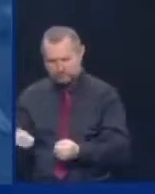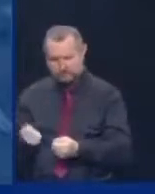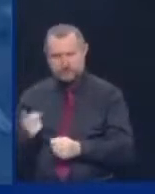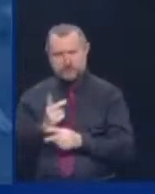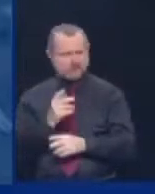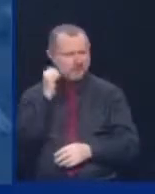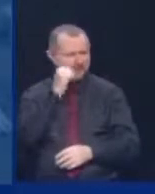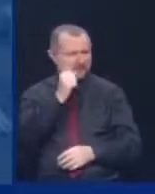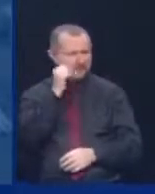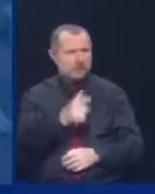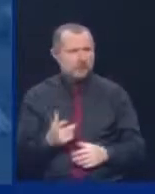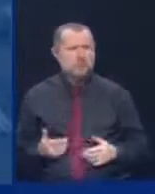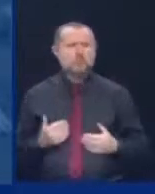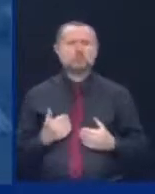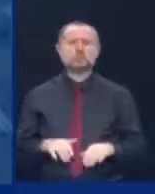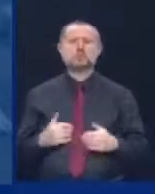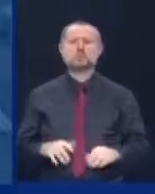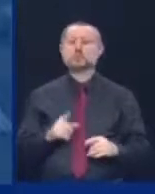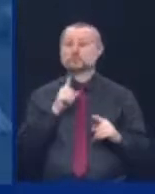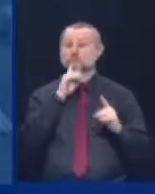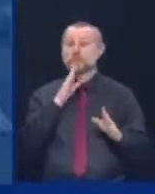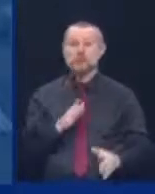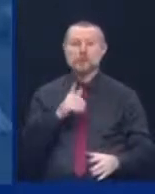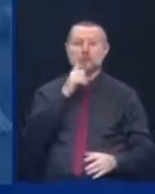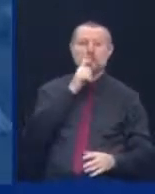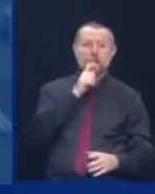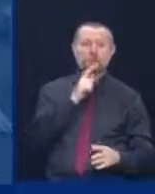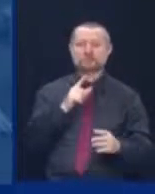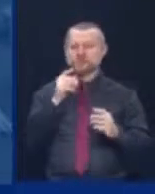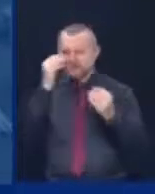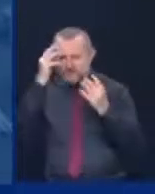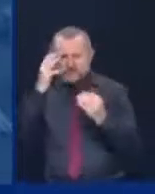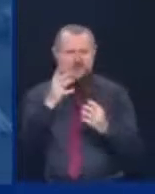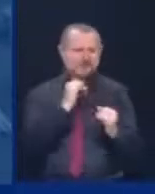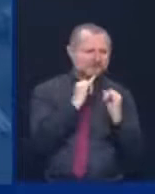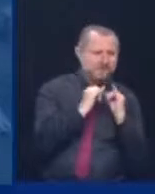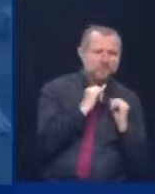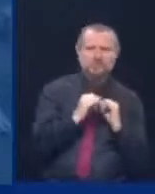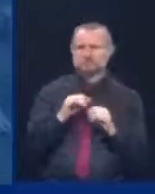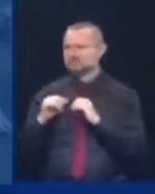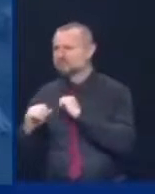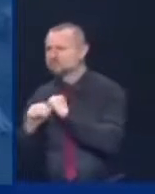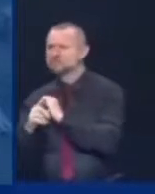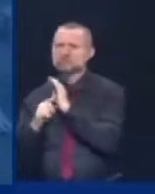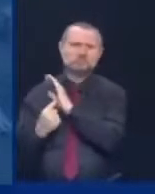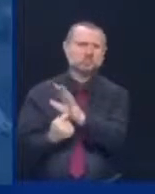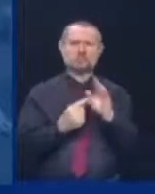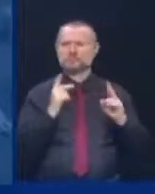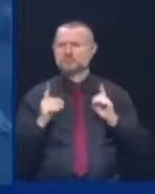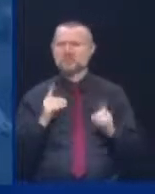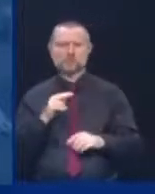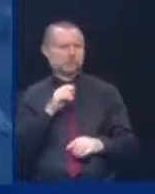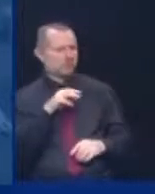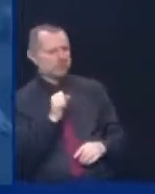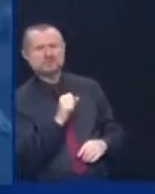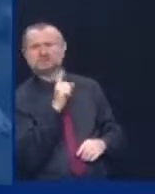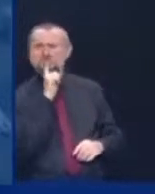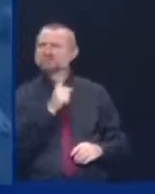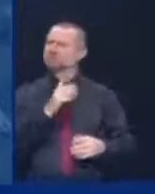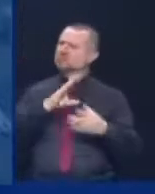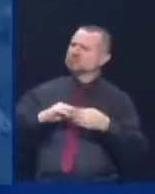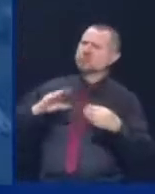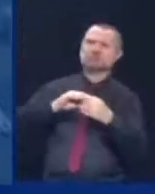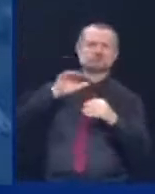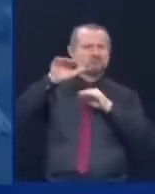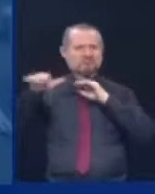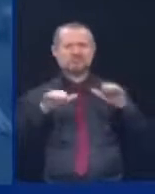COVID. Every reporter who goes out there to cover the story, to tell people the truth. Those National